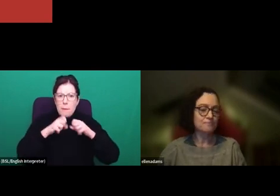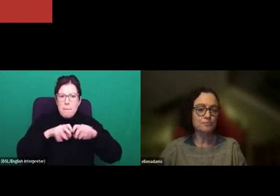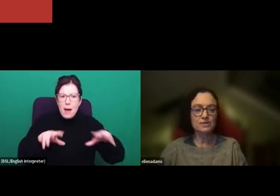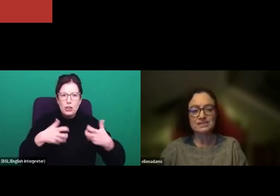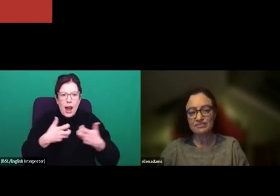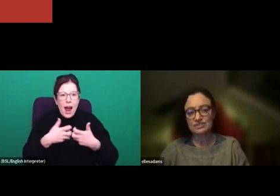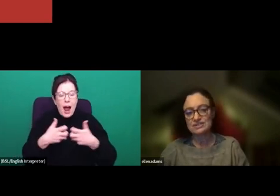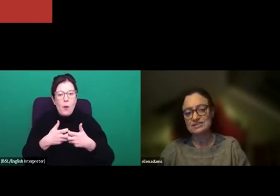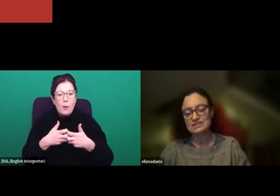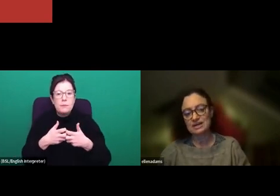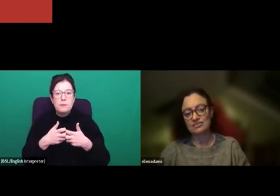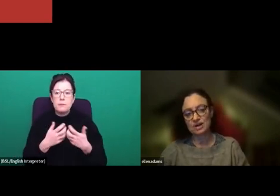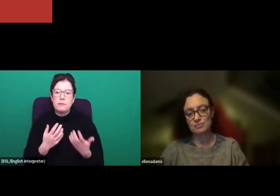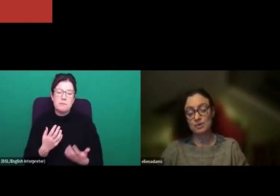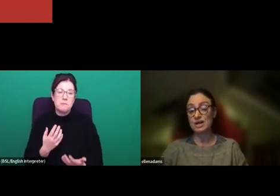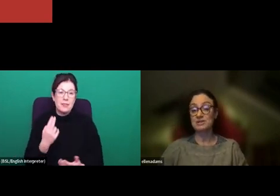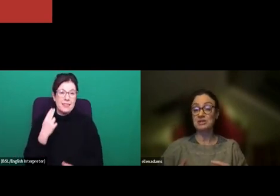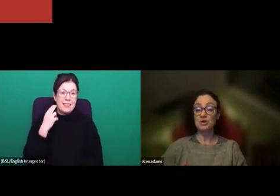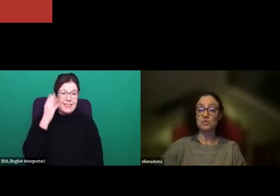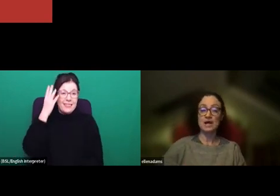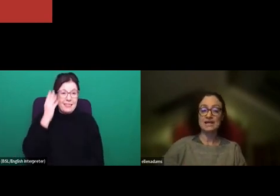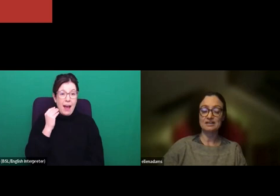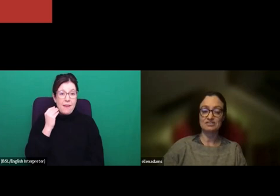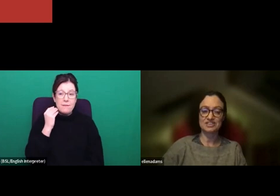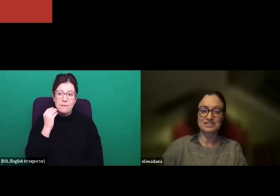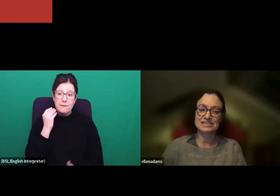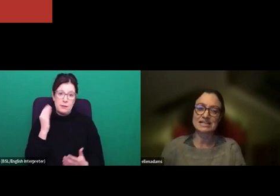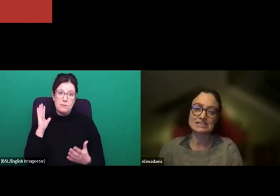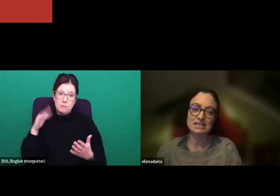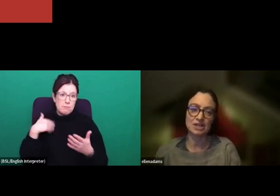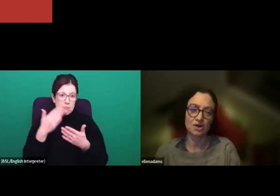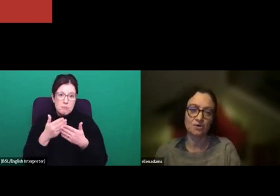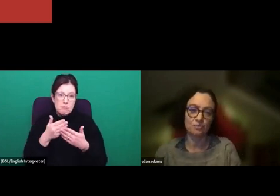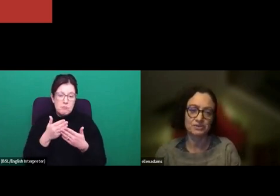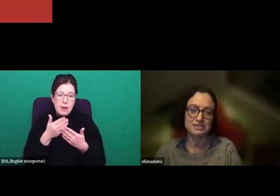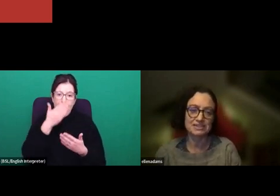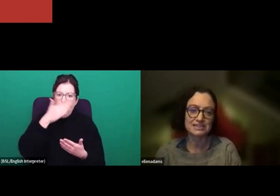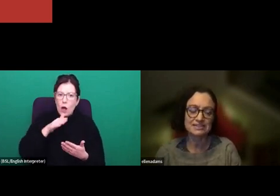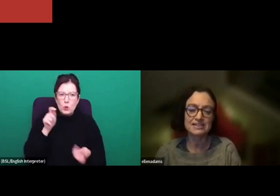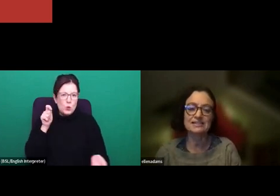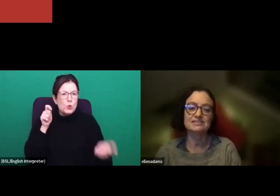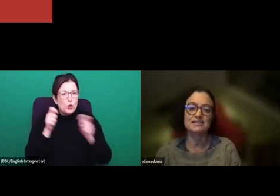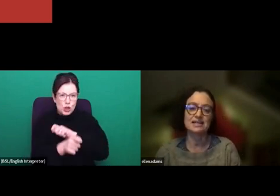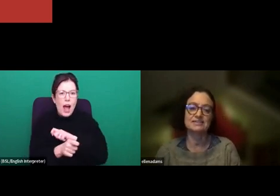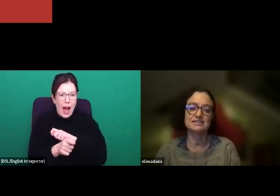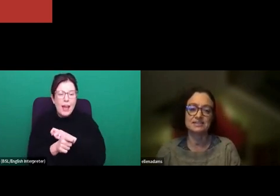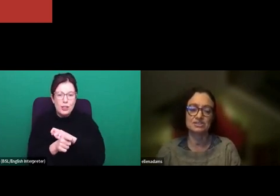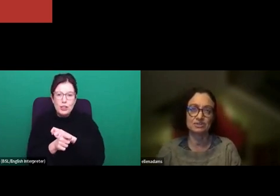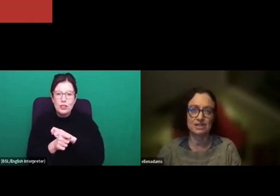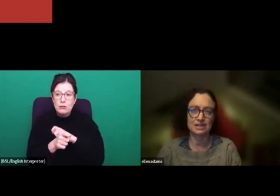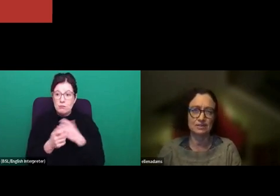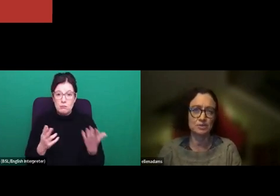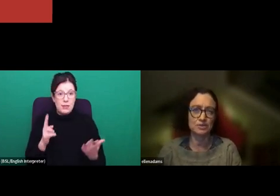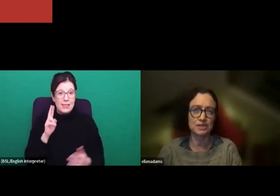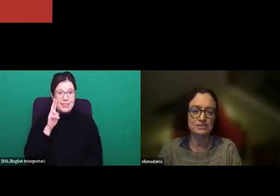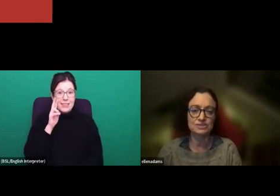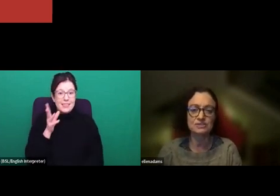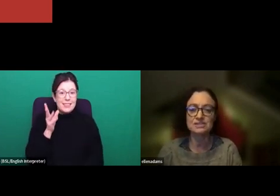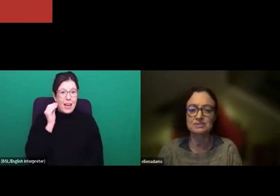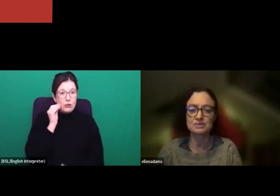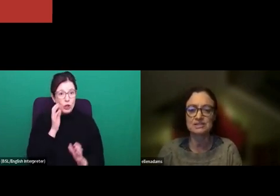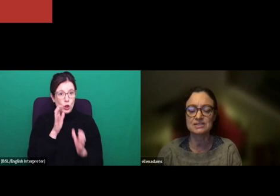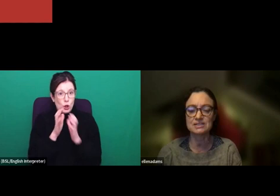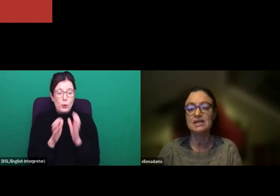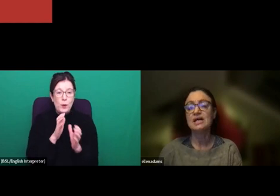So wood deafness itself, we come a long way in our understanding of what it is. It's a sensory and